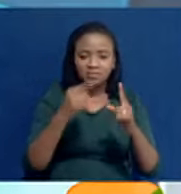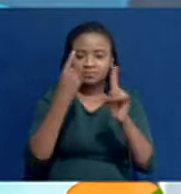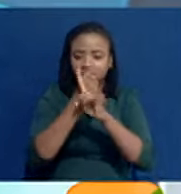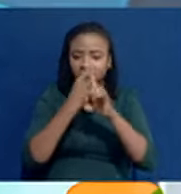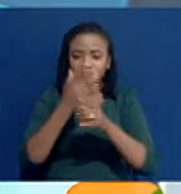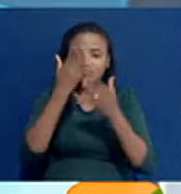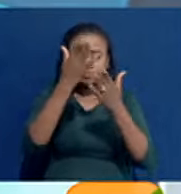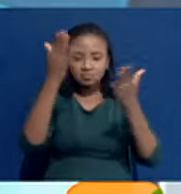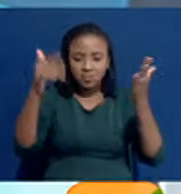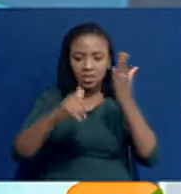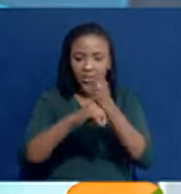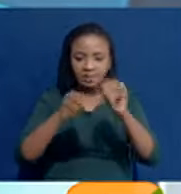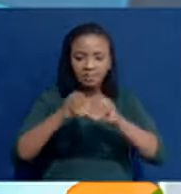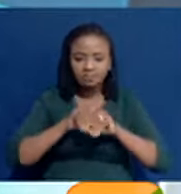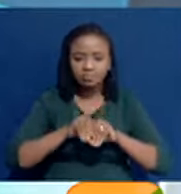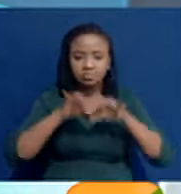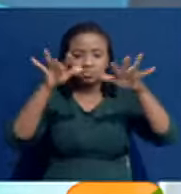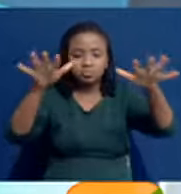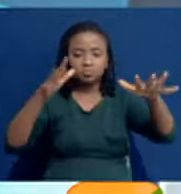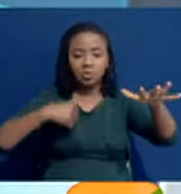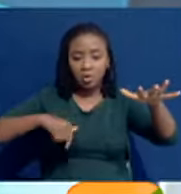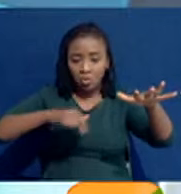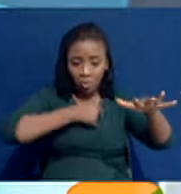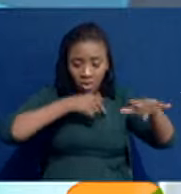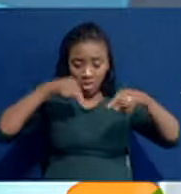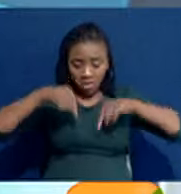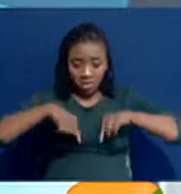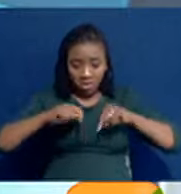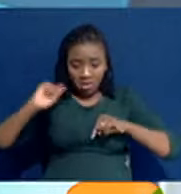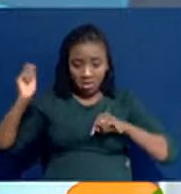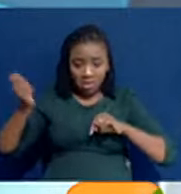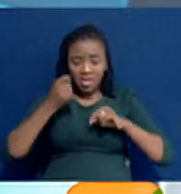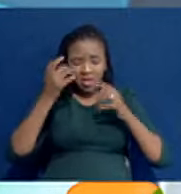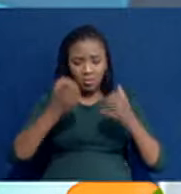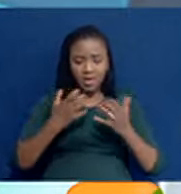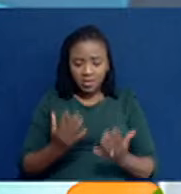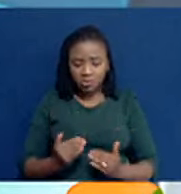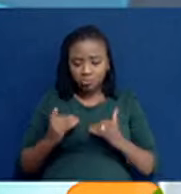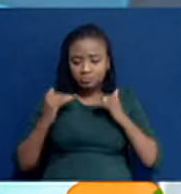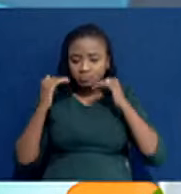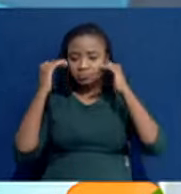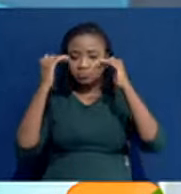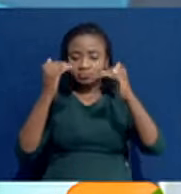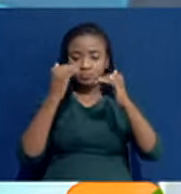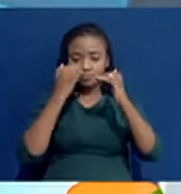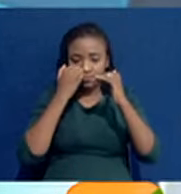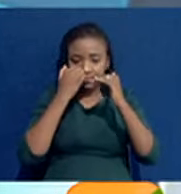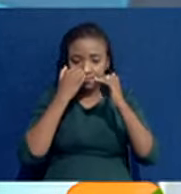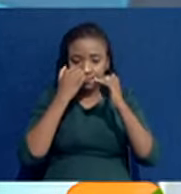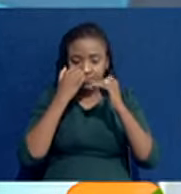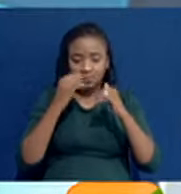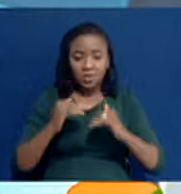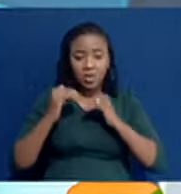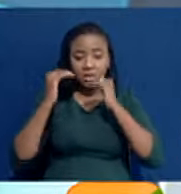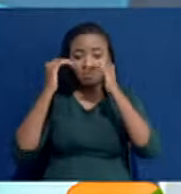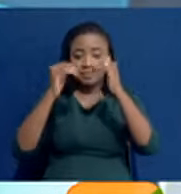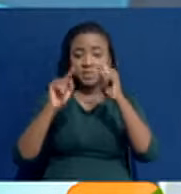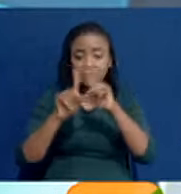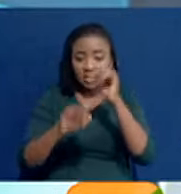reason we should not get a little bit higher. And I